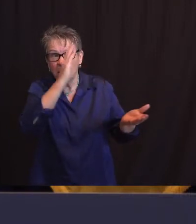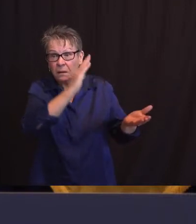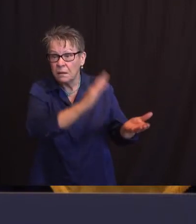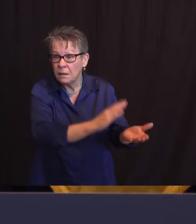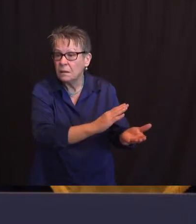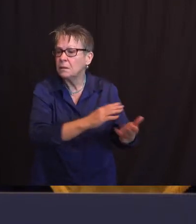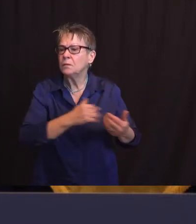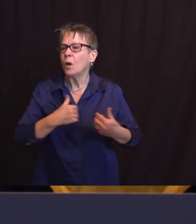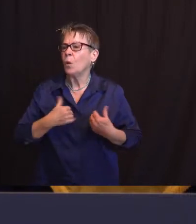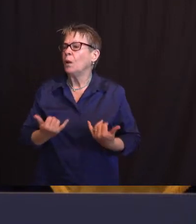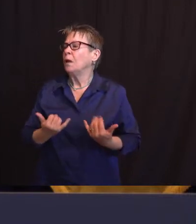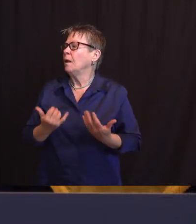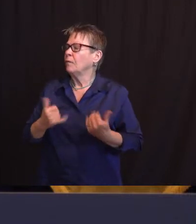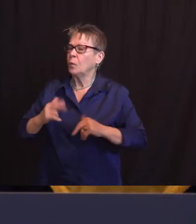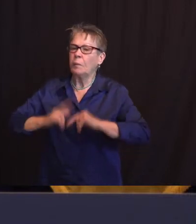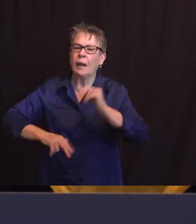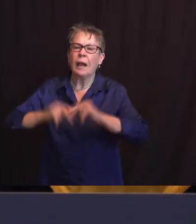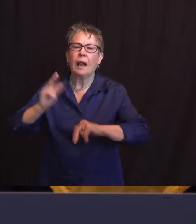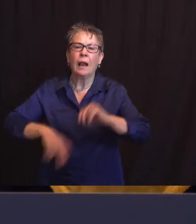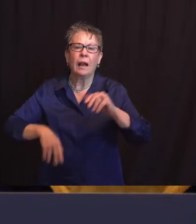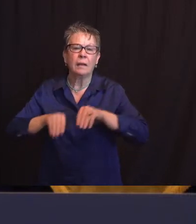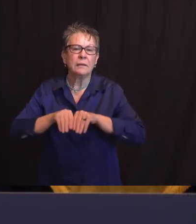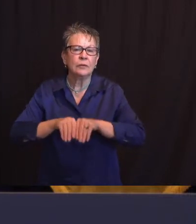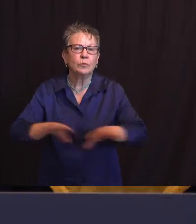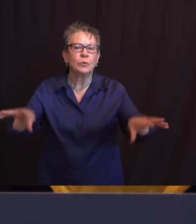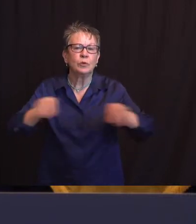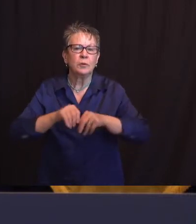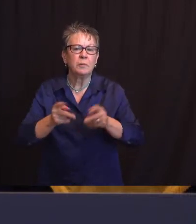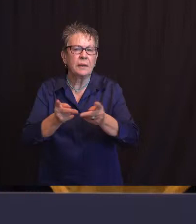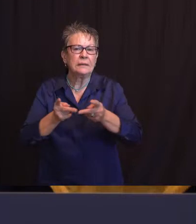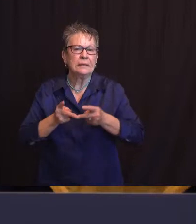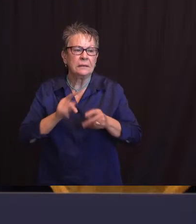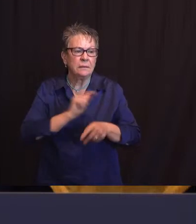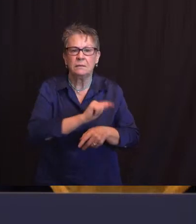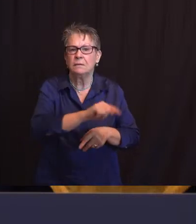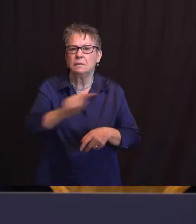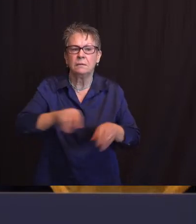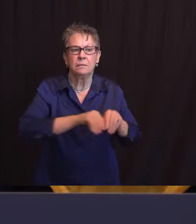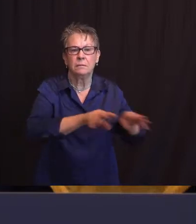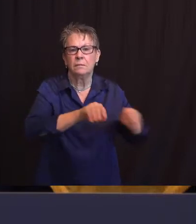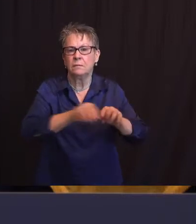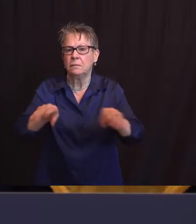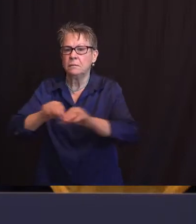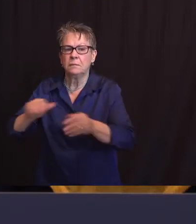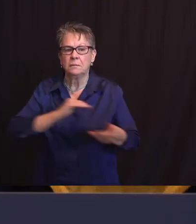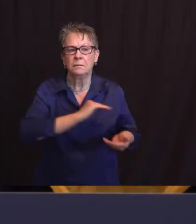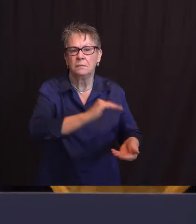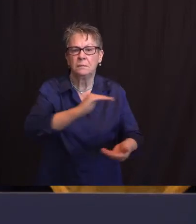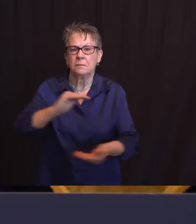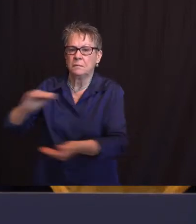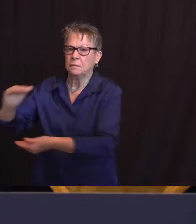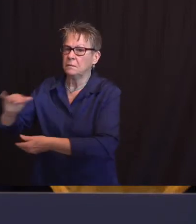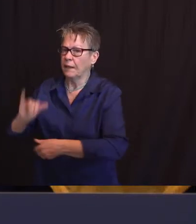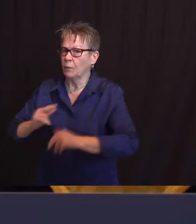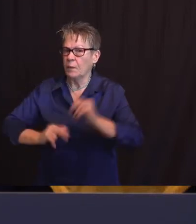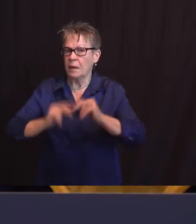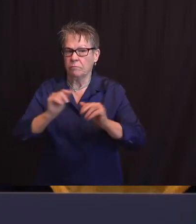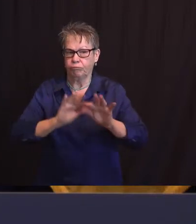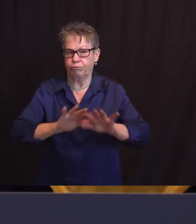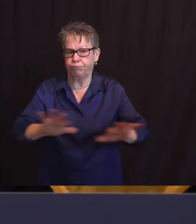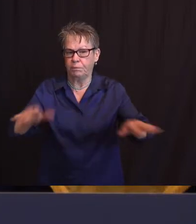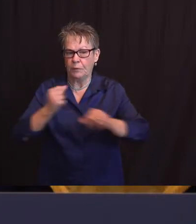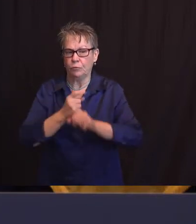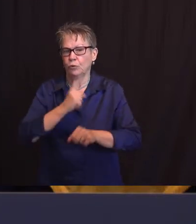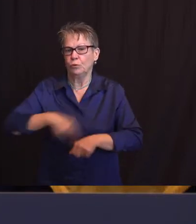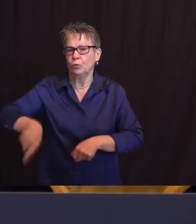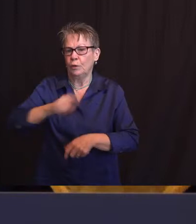points. And we said all along, while that was at 300 for a couple of months, you had the ability to literally turn the key and crank that up,